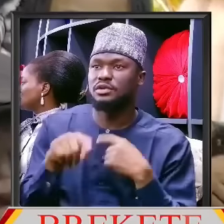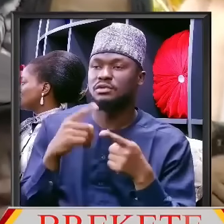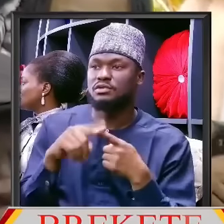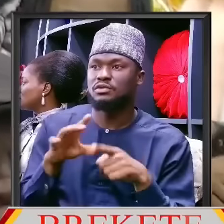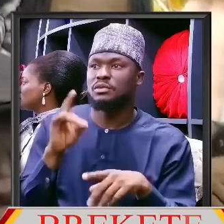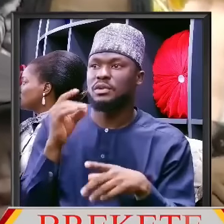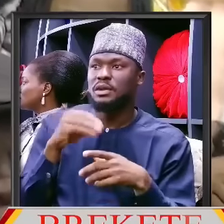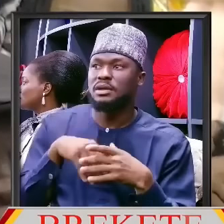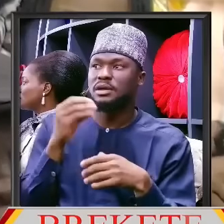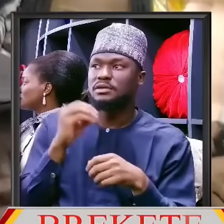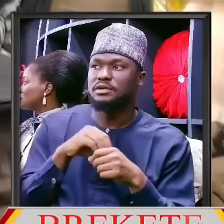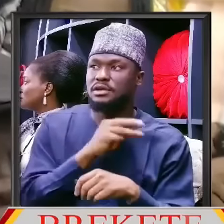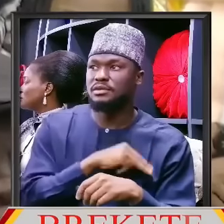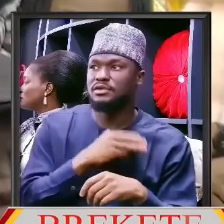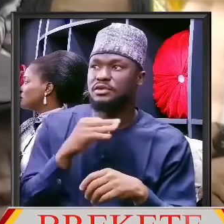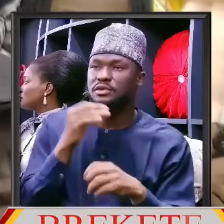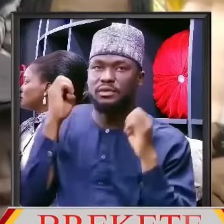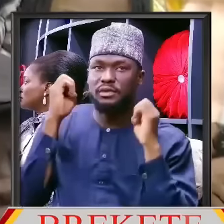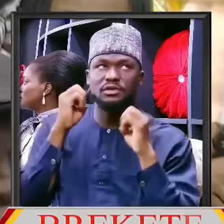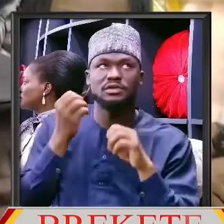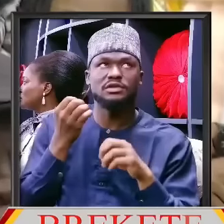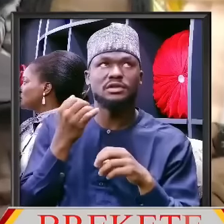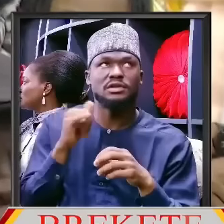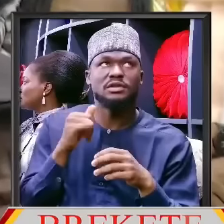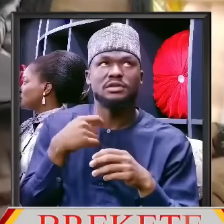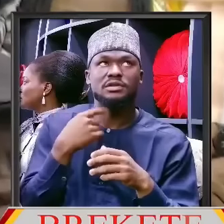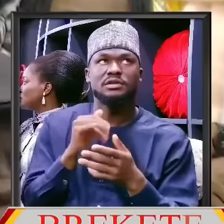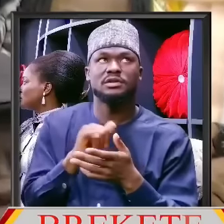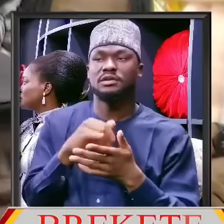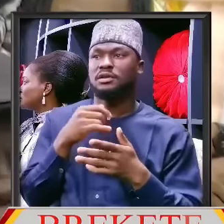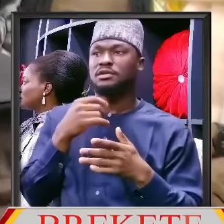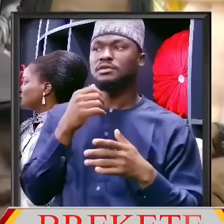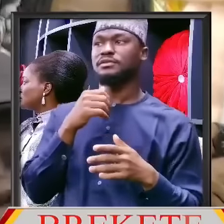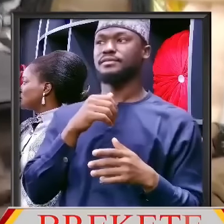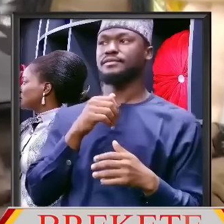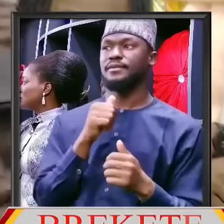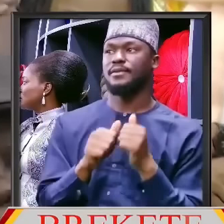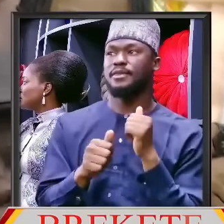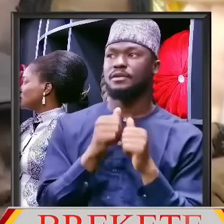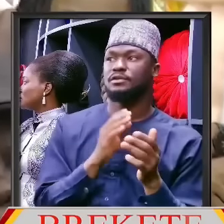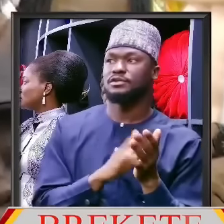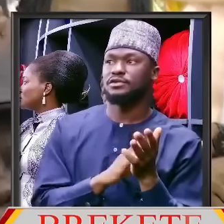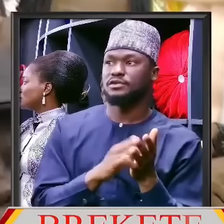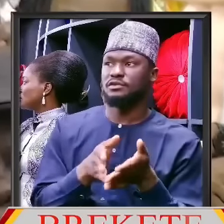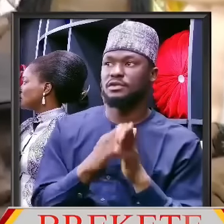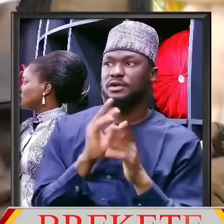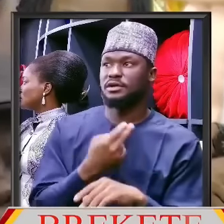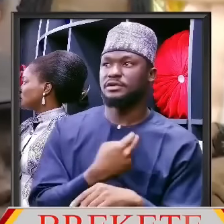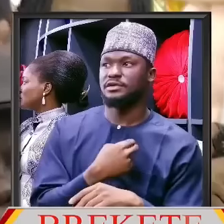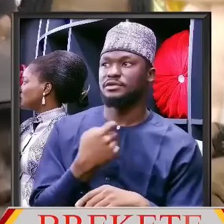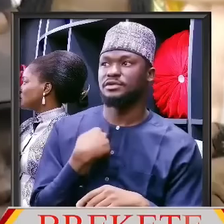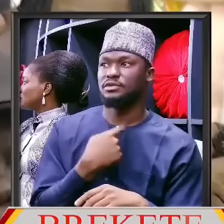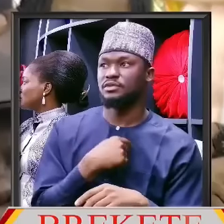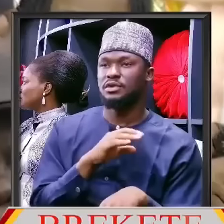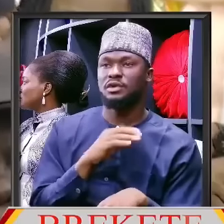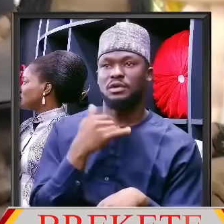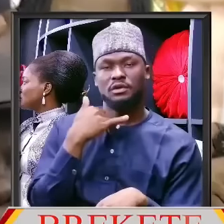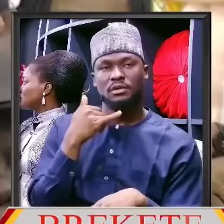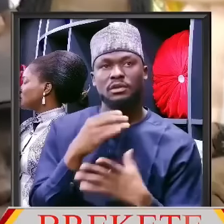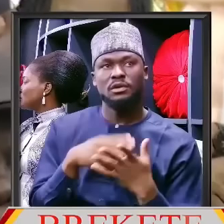for Ministry of Education. When we they ask them, they say, which zoo they ask us for that kind of thing? Say, no exist. We can't call some private